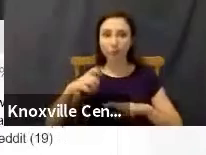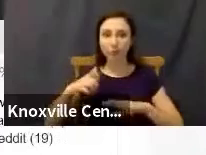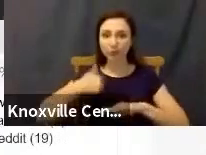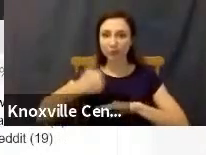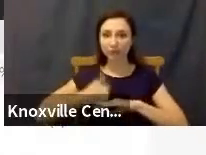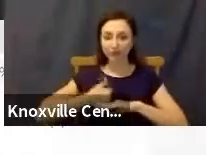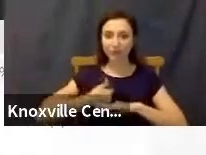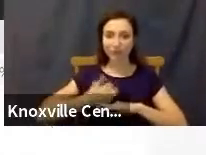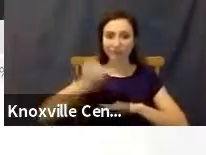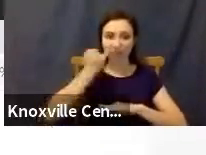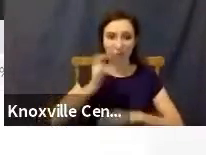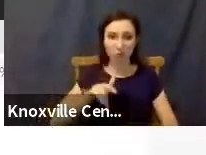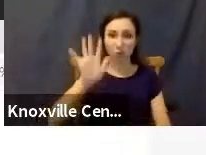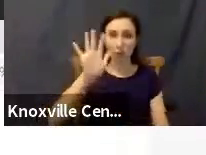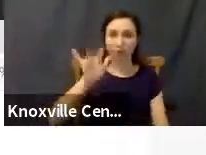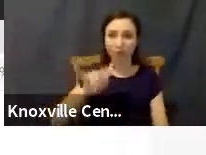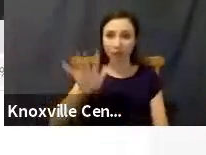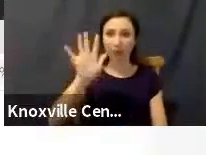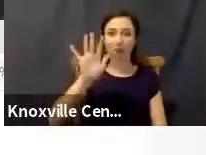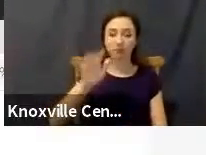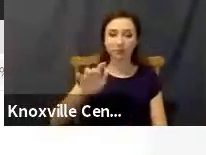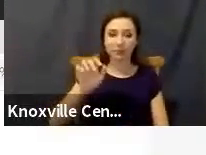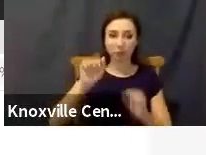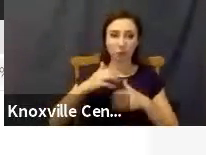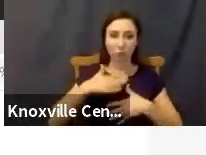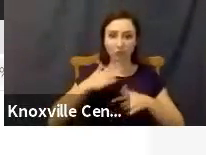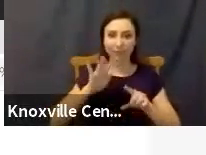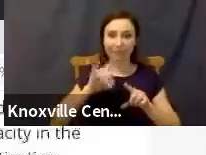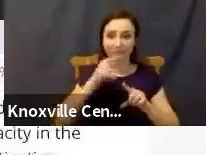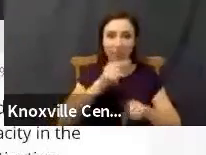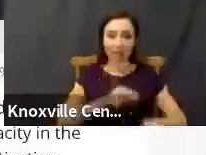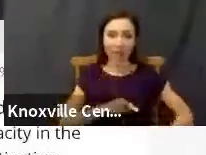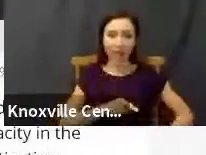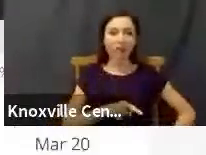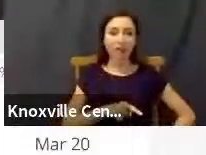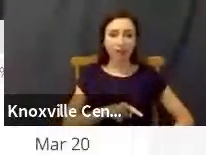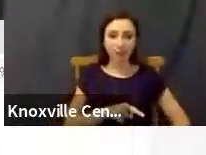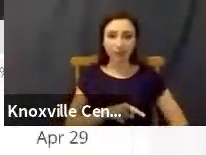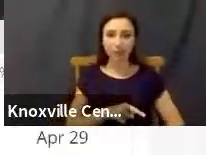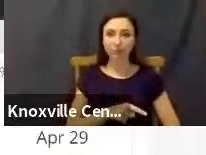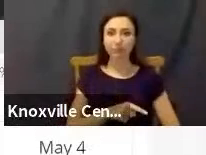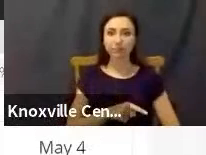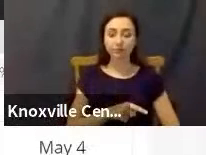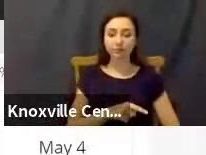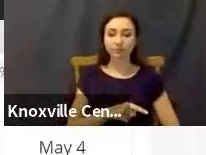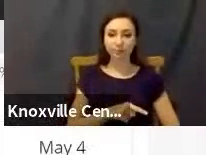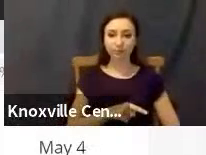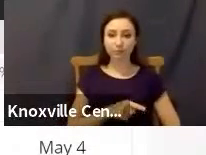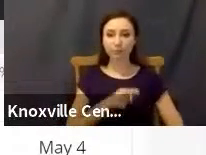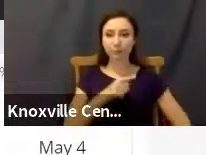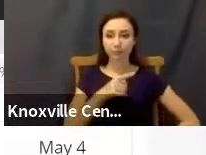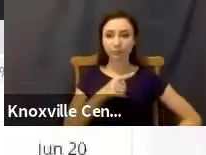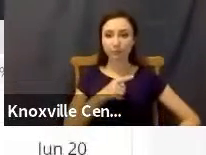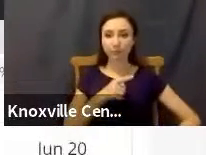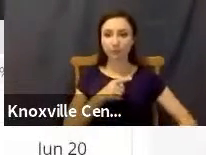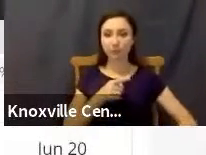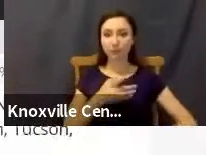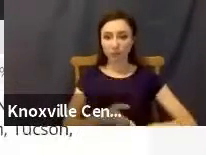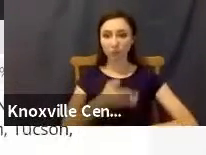just so that everyone can appreciate the great epi curve down here. That's got, scroll all the way to the